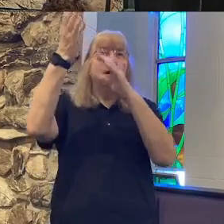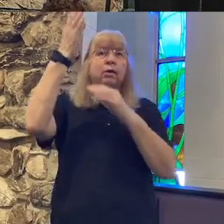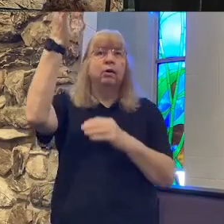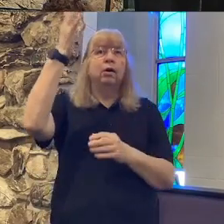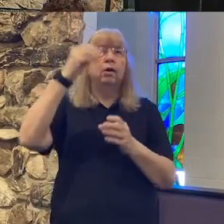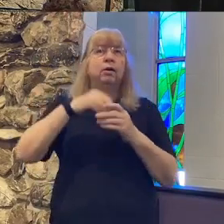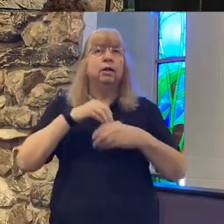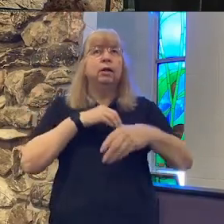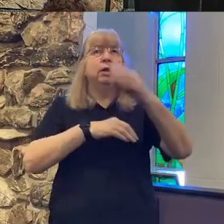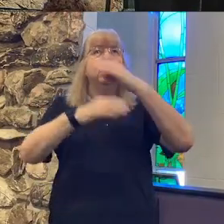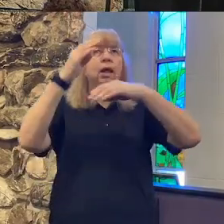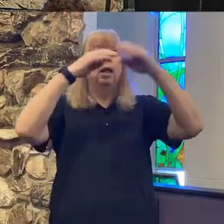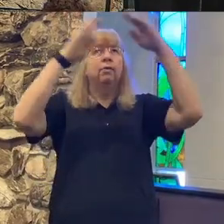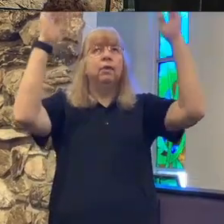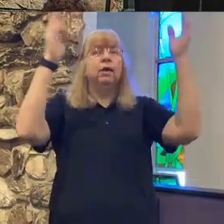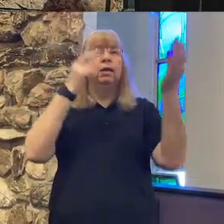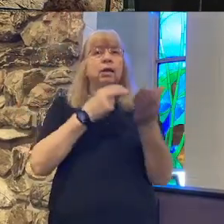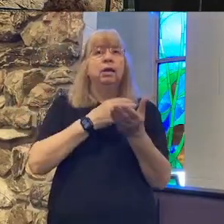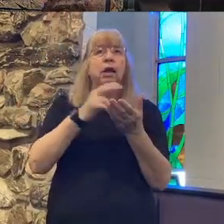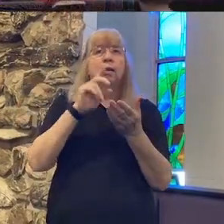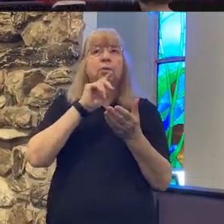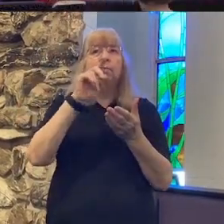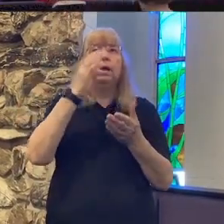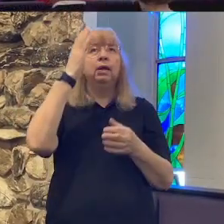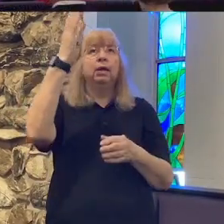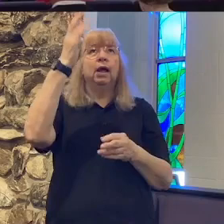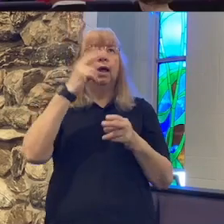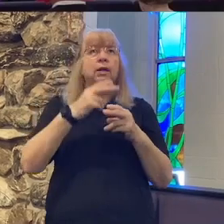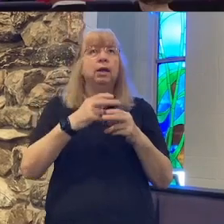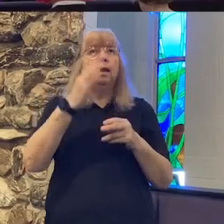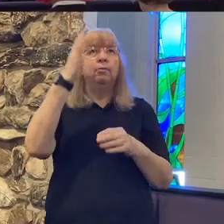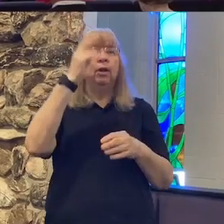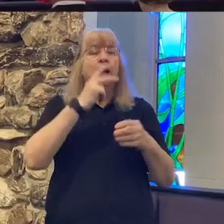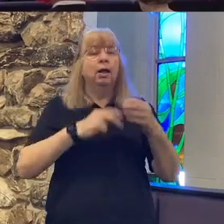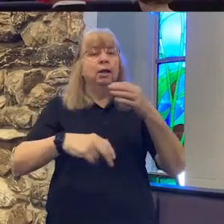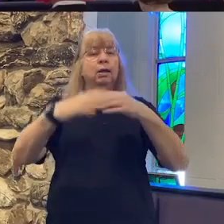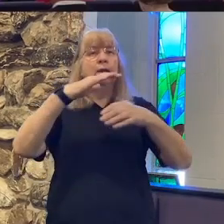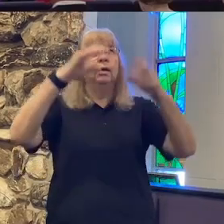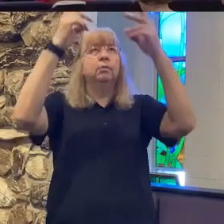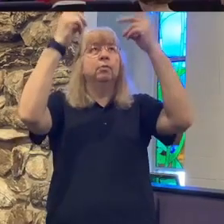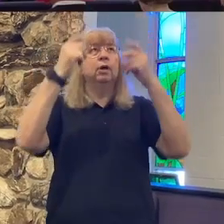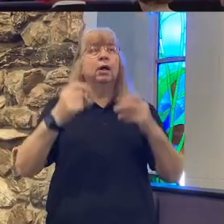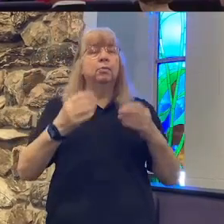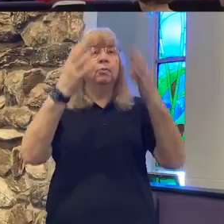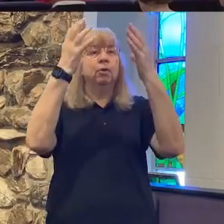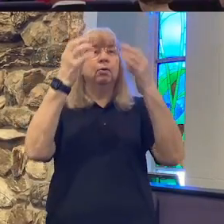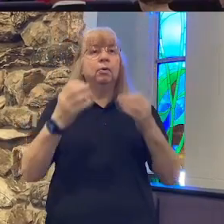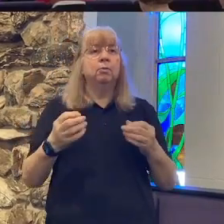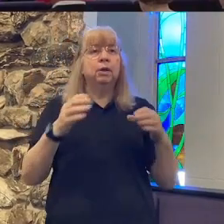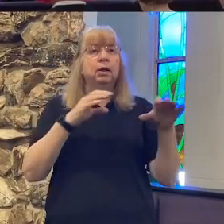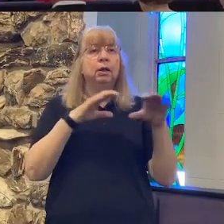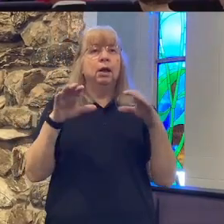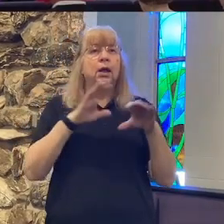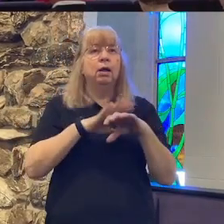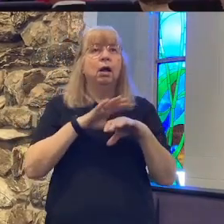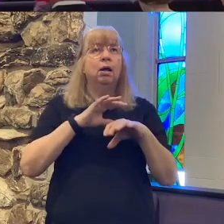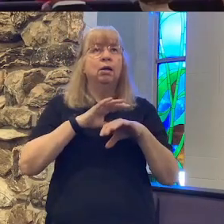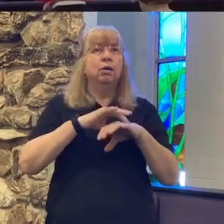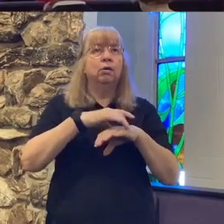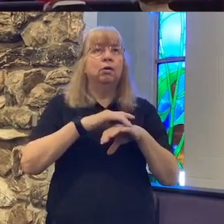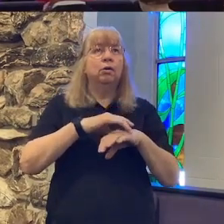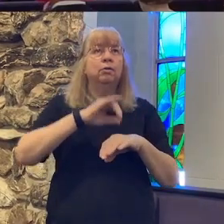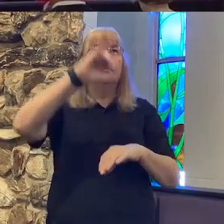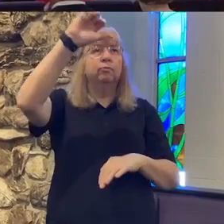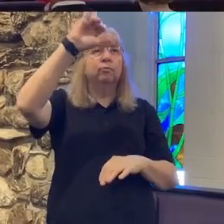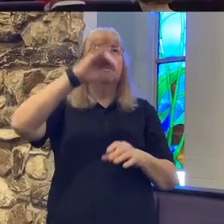heaven, hallowed be thy name. Thy kingdom come, thy will be done, on earth as